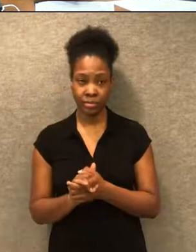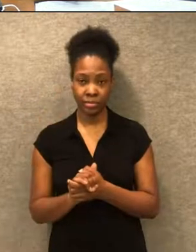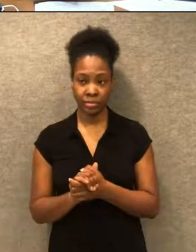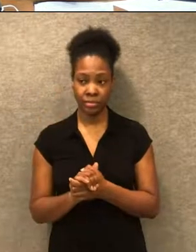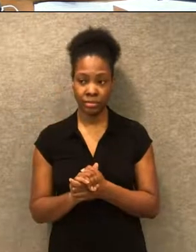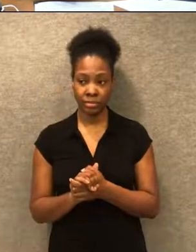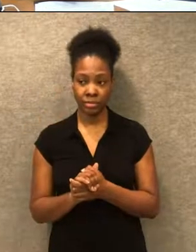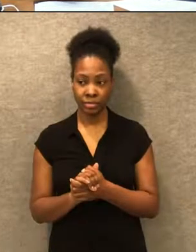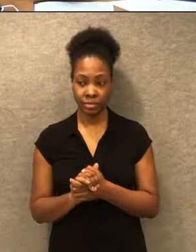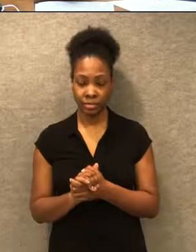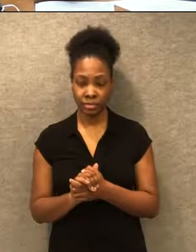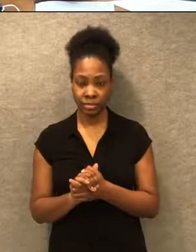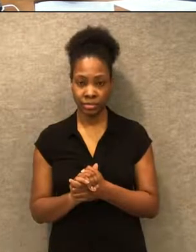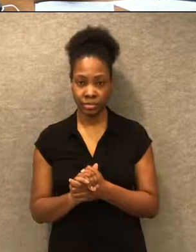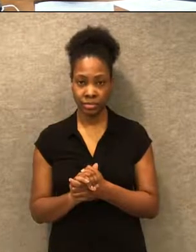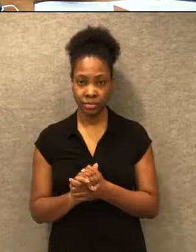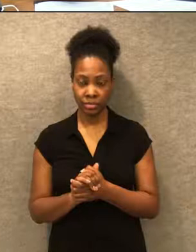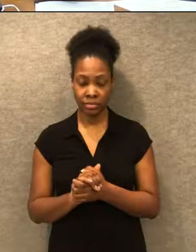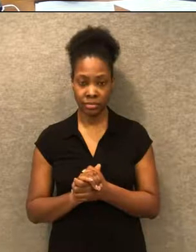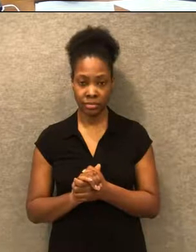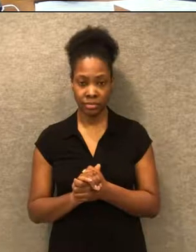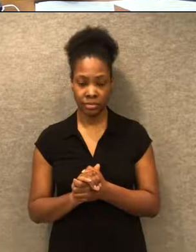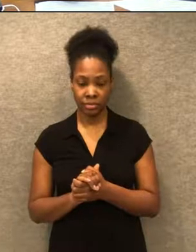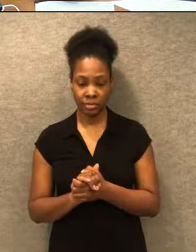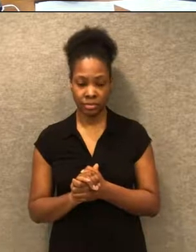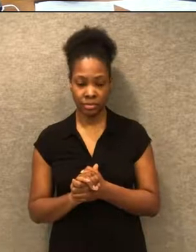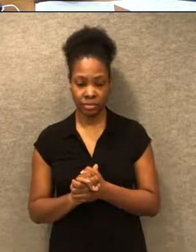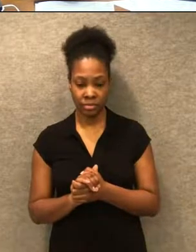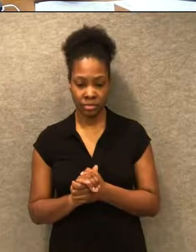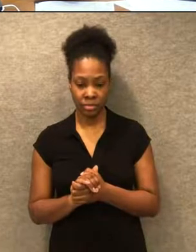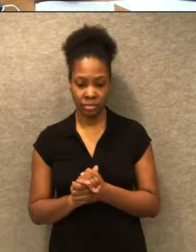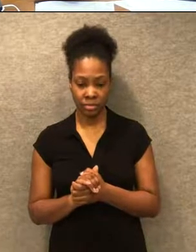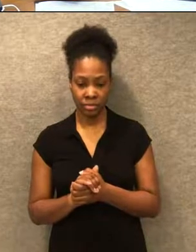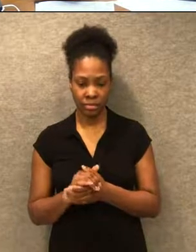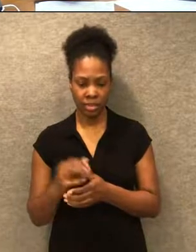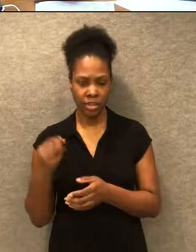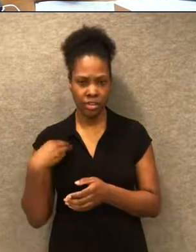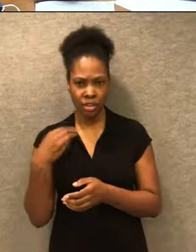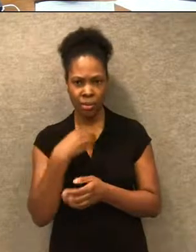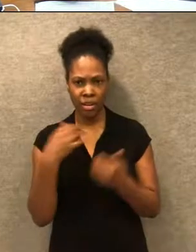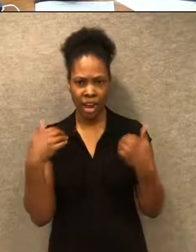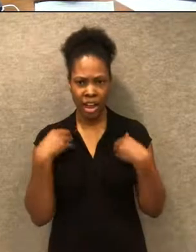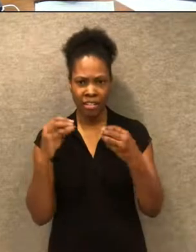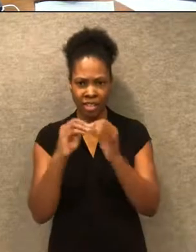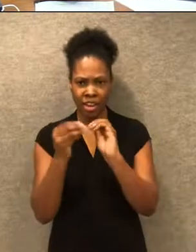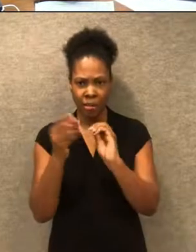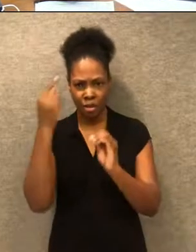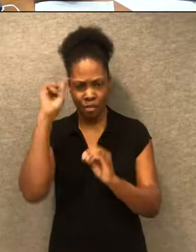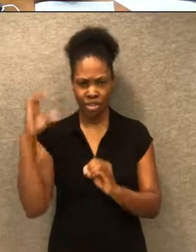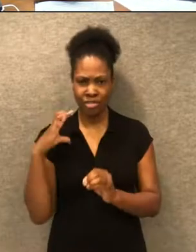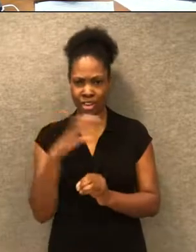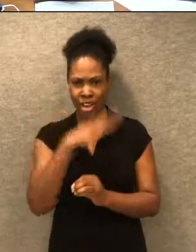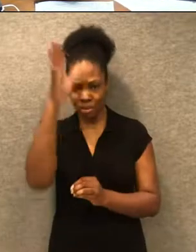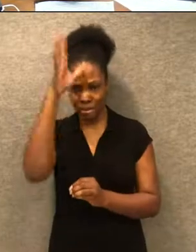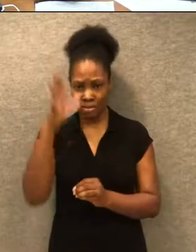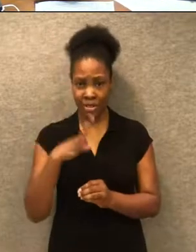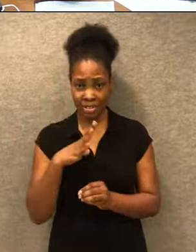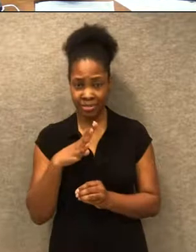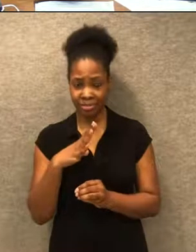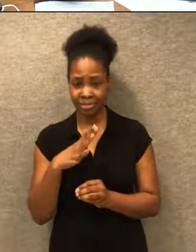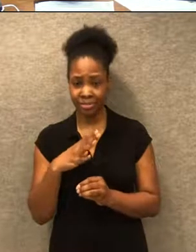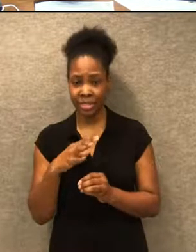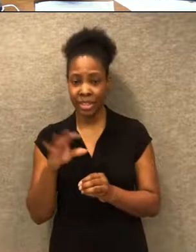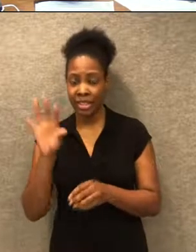973-266-5401. And you know, Mayor, I just pulled up the Congressman's Newark office. Yes. And so for that, you're going to get help with unemployment.